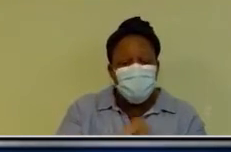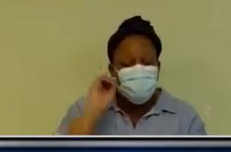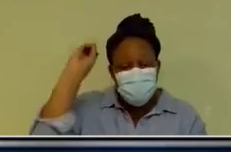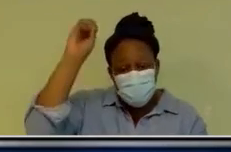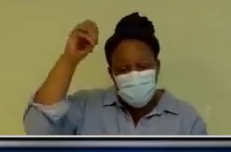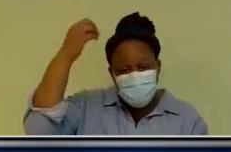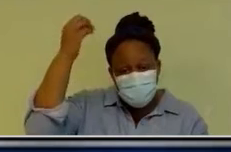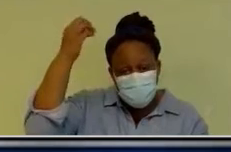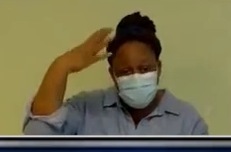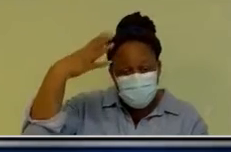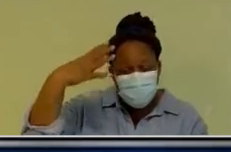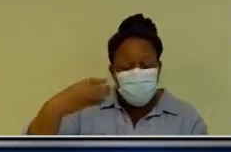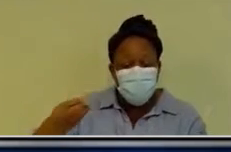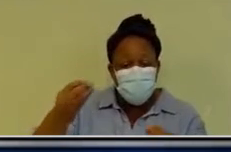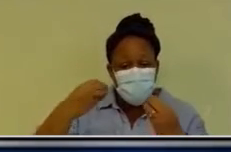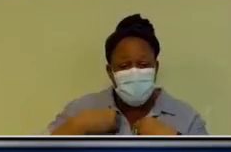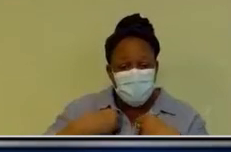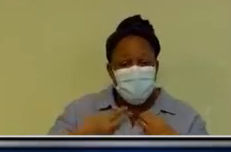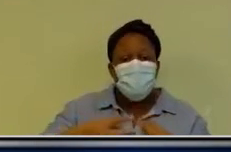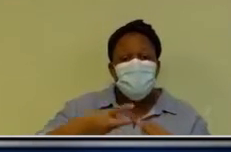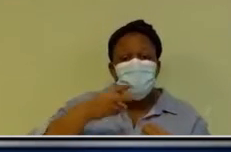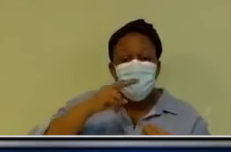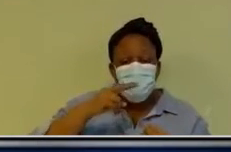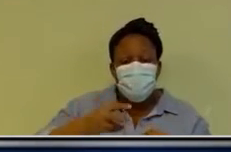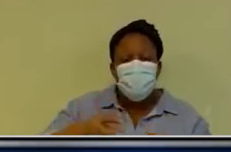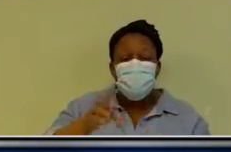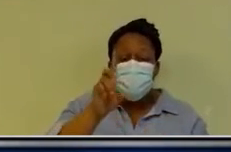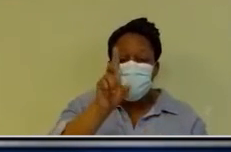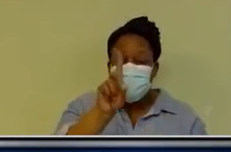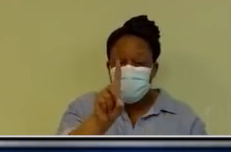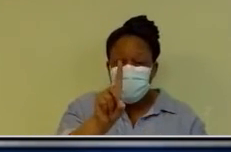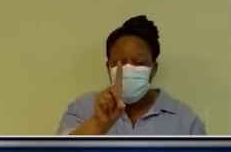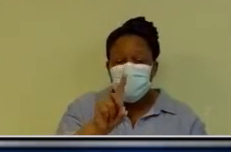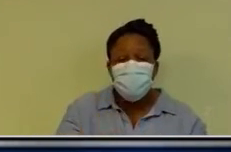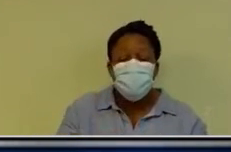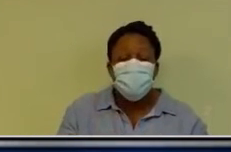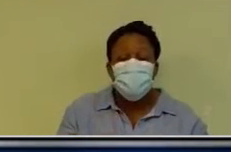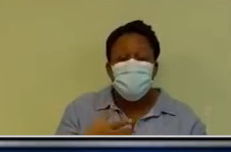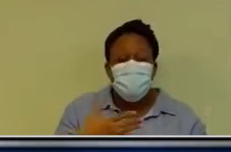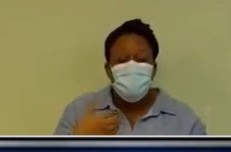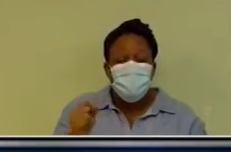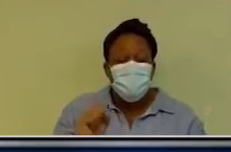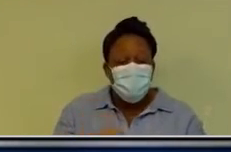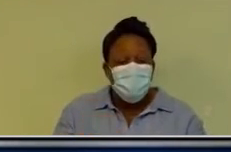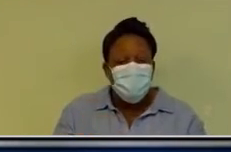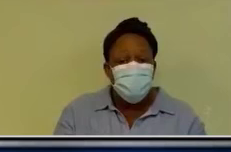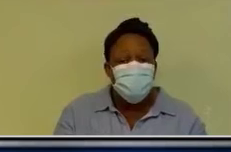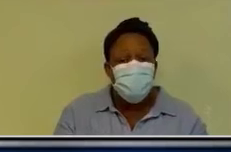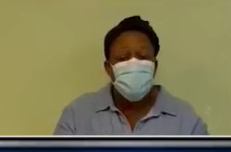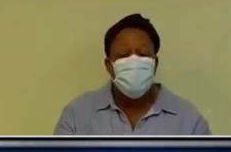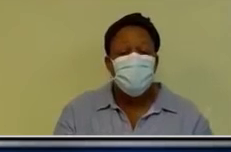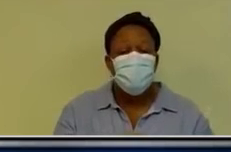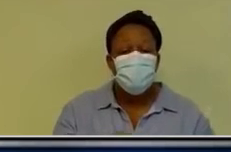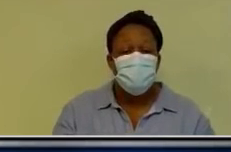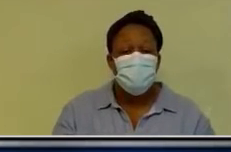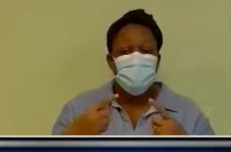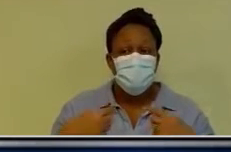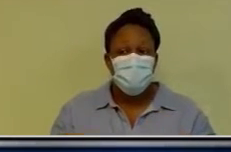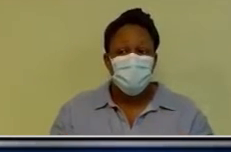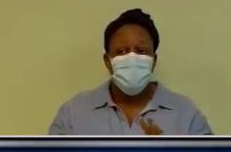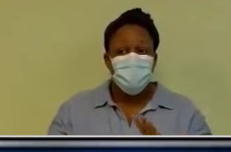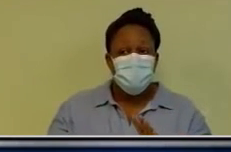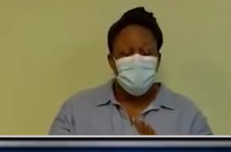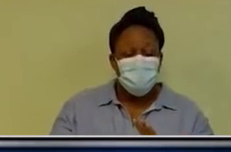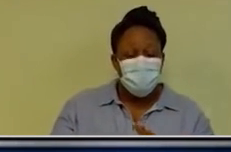Sunshine increases vitamin D. Our body creates vitamin D from direct sunlight on our